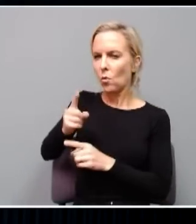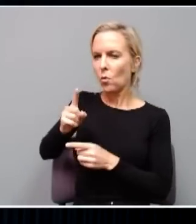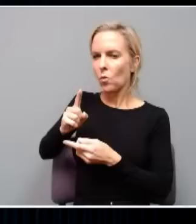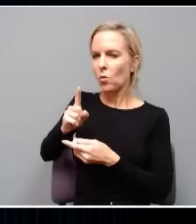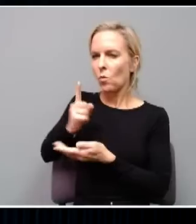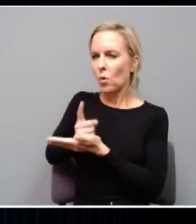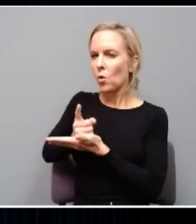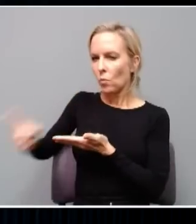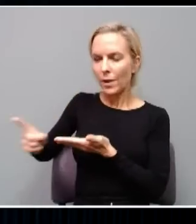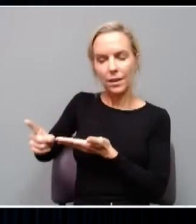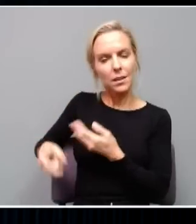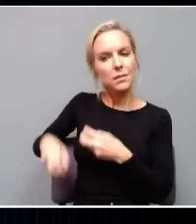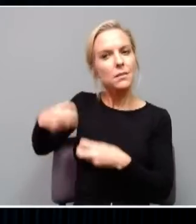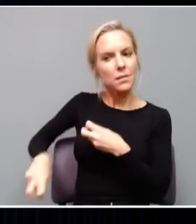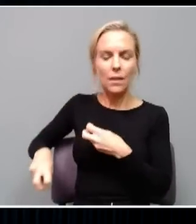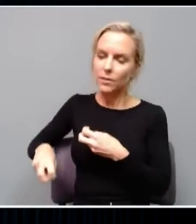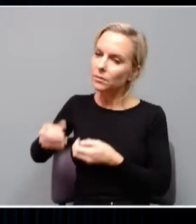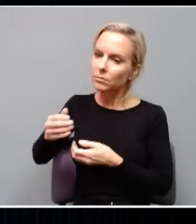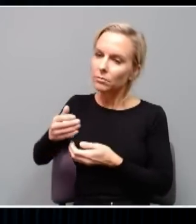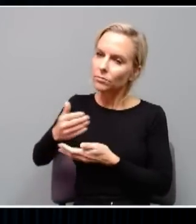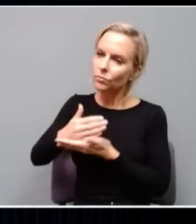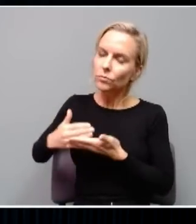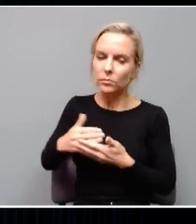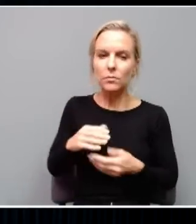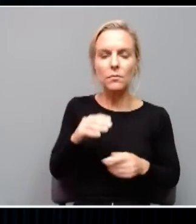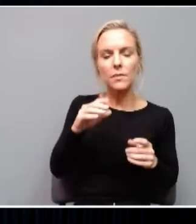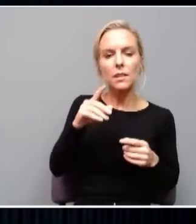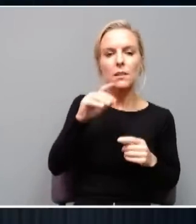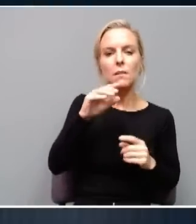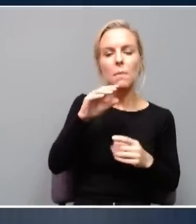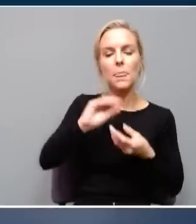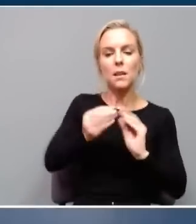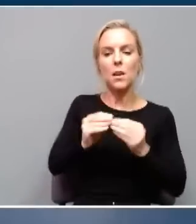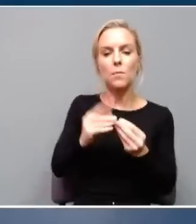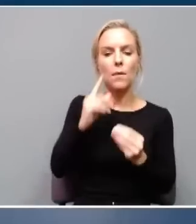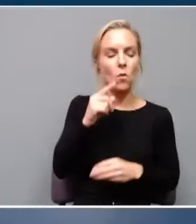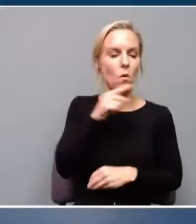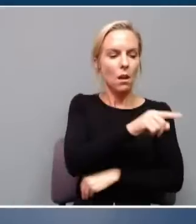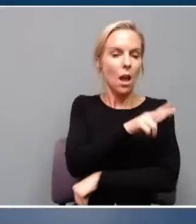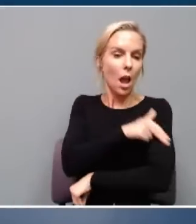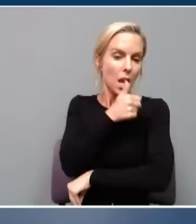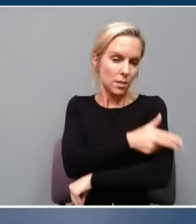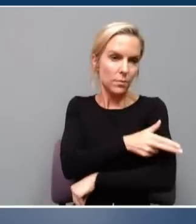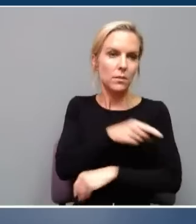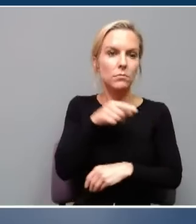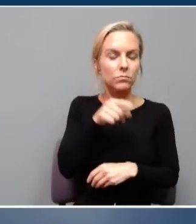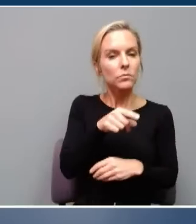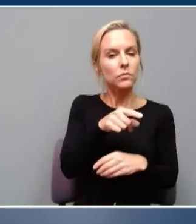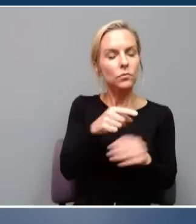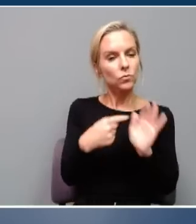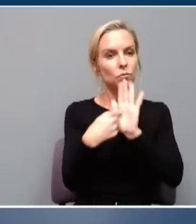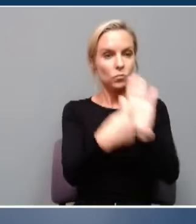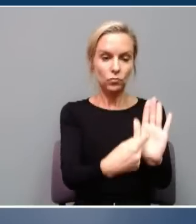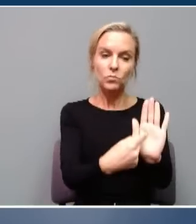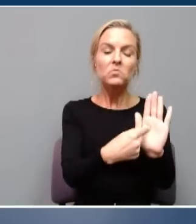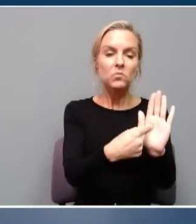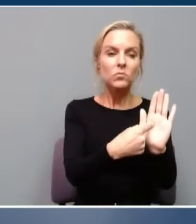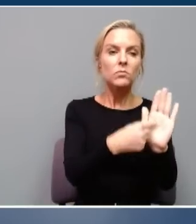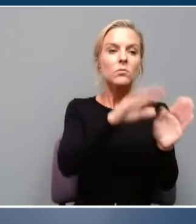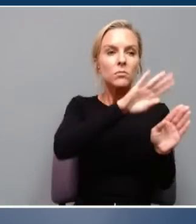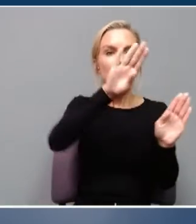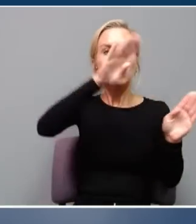in. Our census for our hospitals does appear to be decreasing